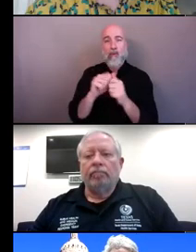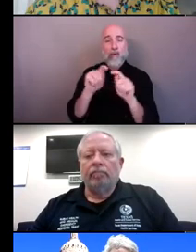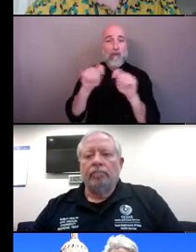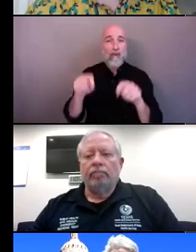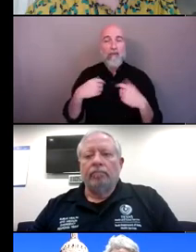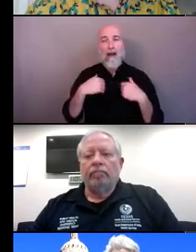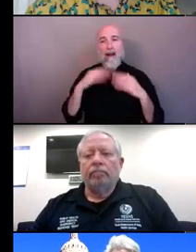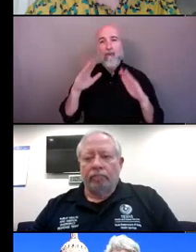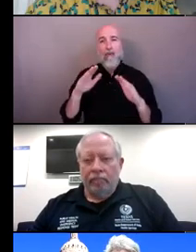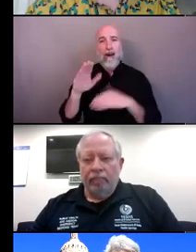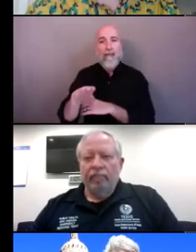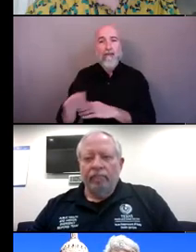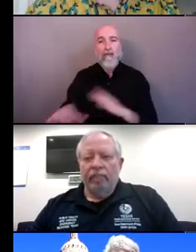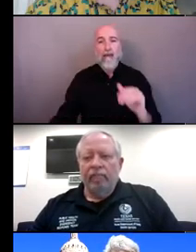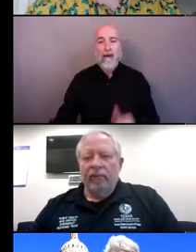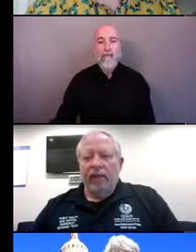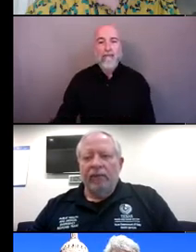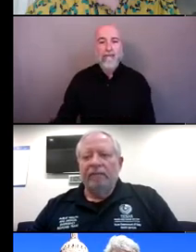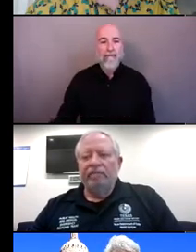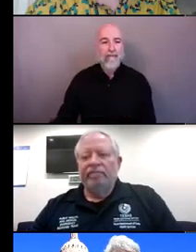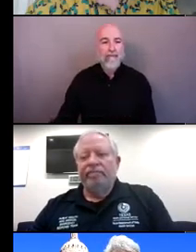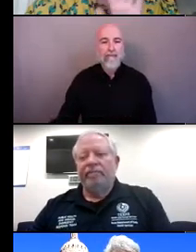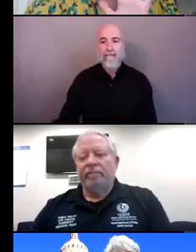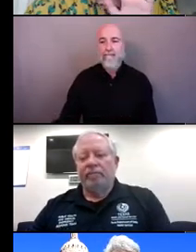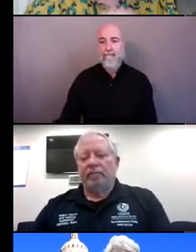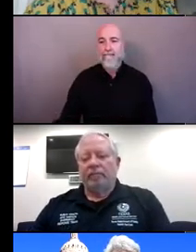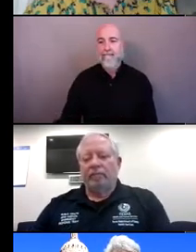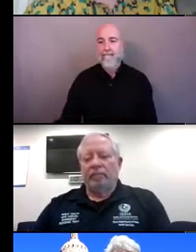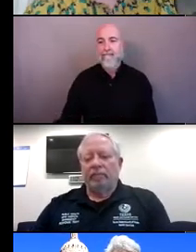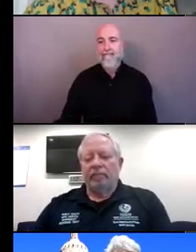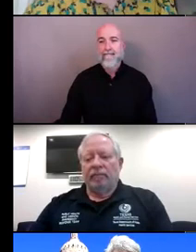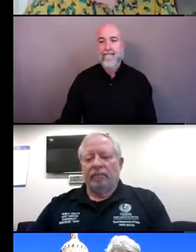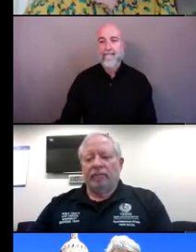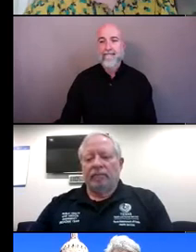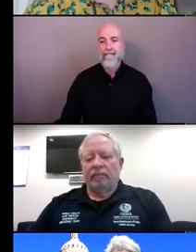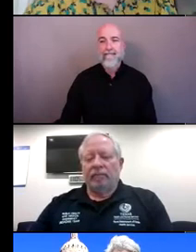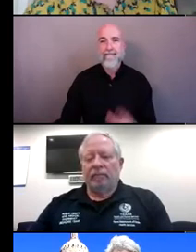Have a great afternoon. Bye-bye. Thank you. Bye.